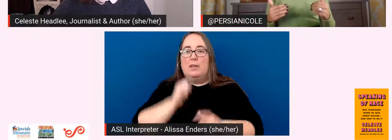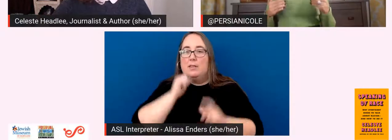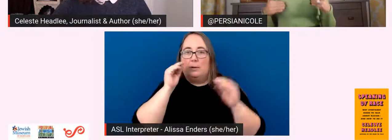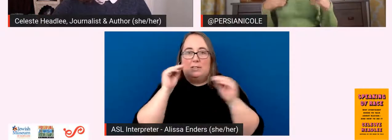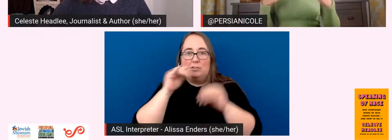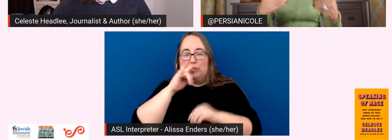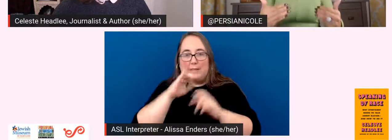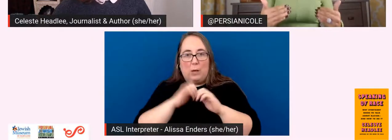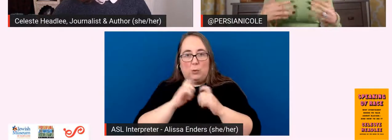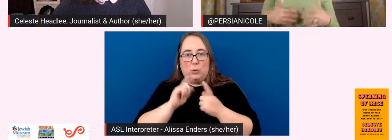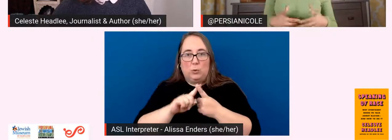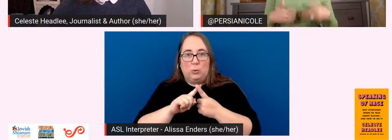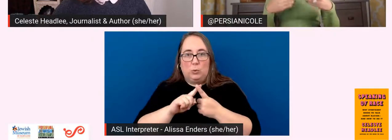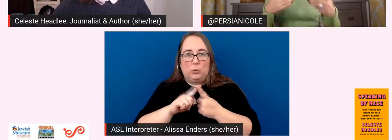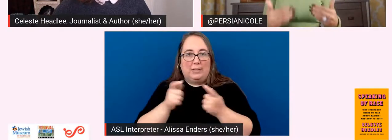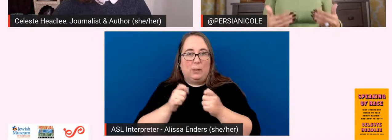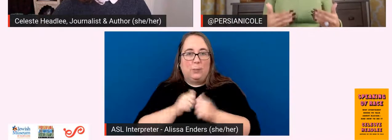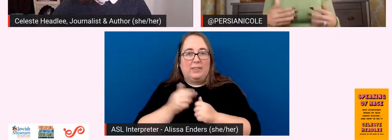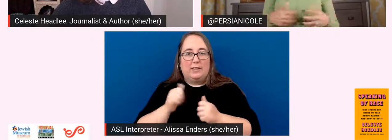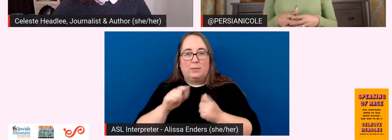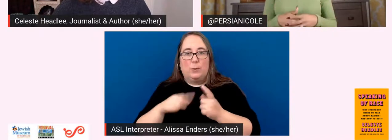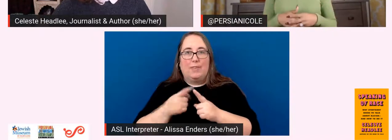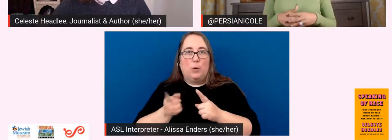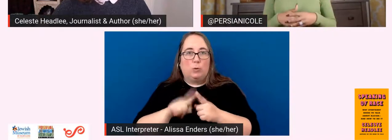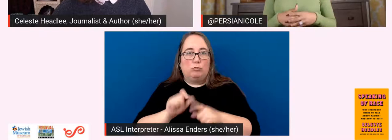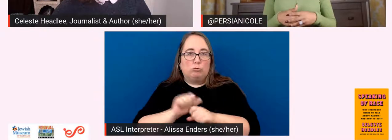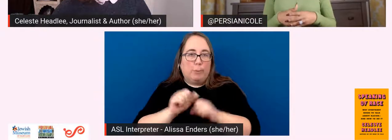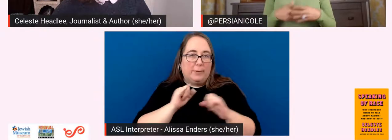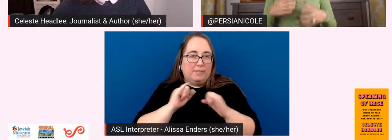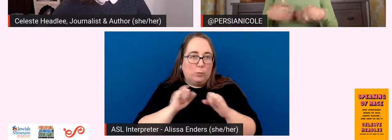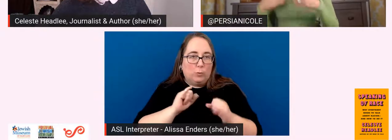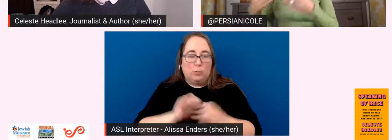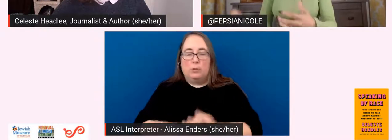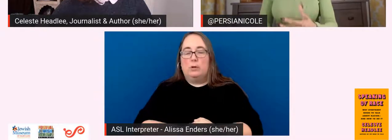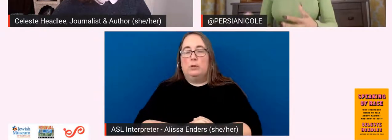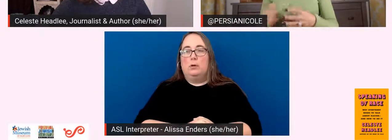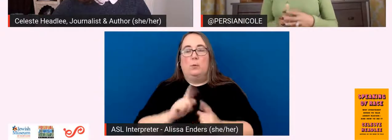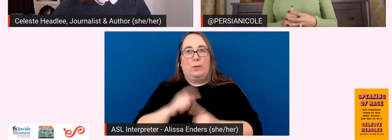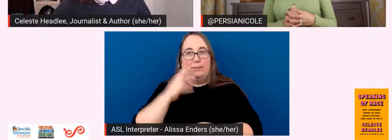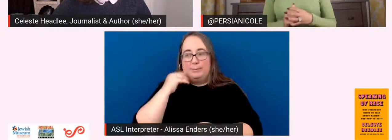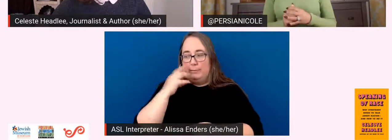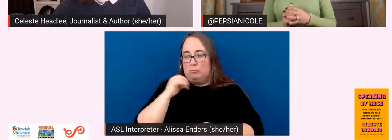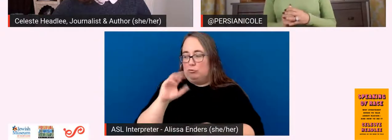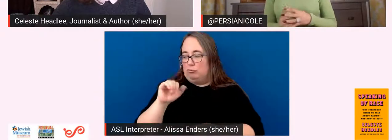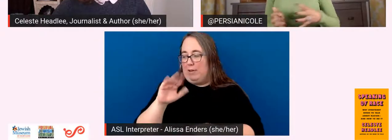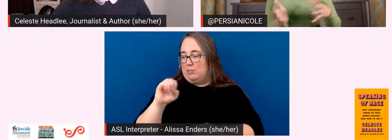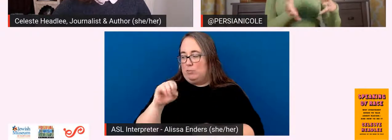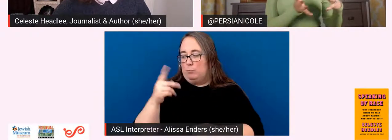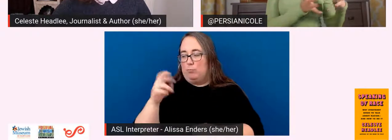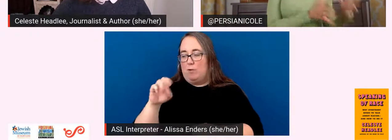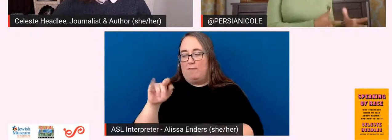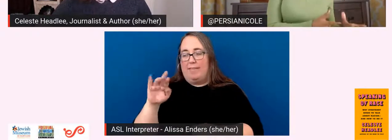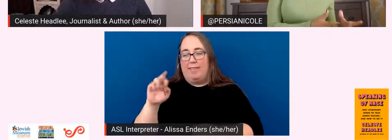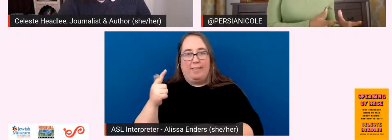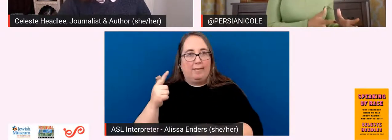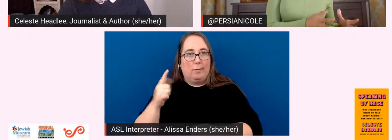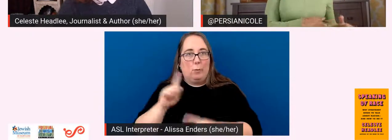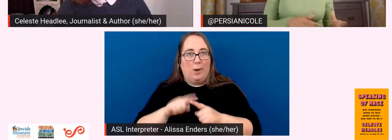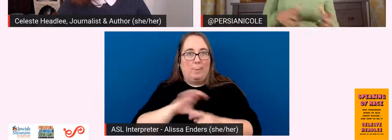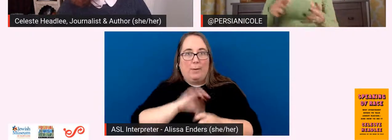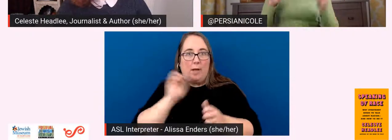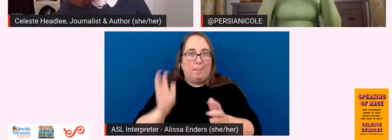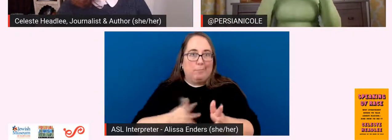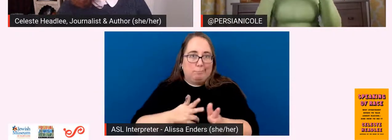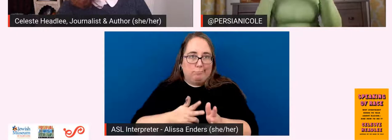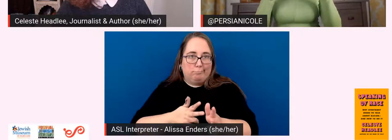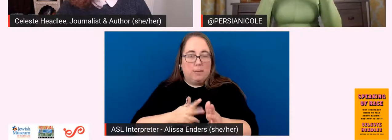to deal with things when they go on a job interview, when they are being racially profiled, you know, when you're stopped by a police officer, how